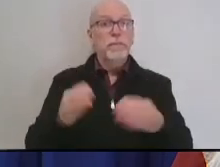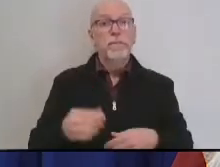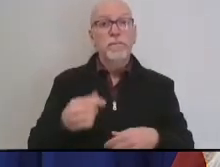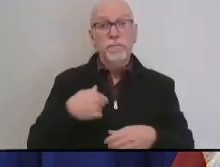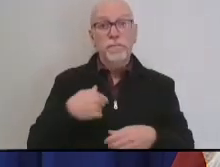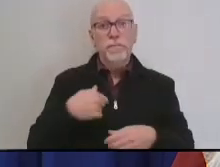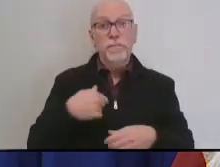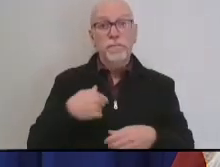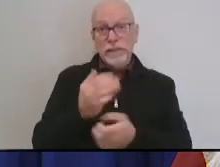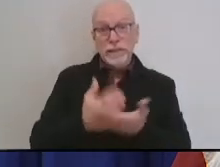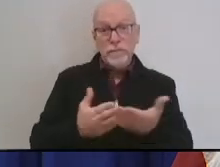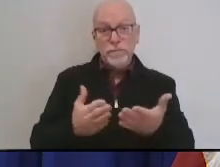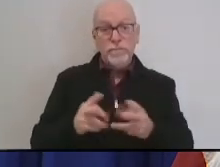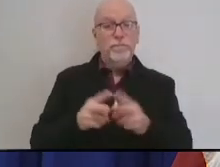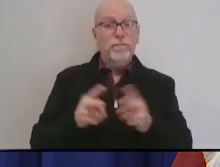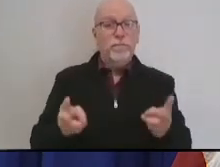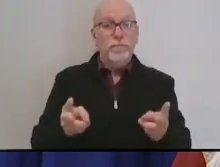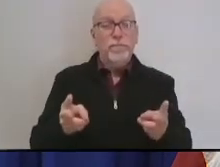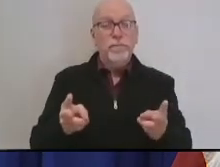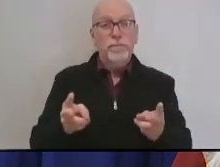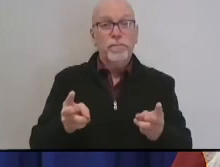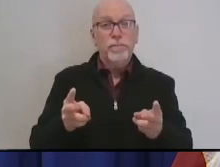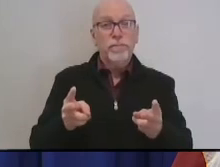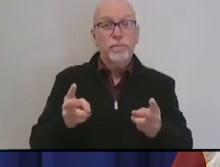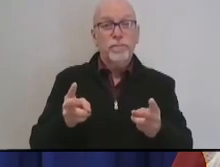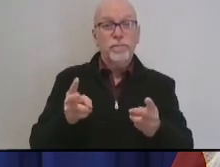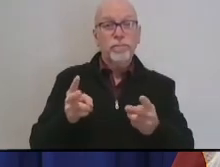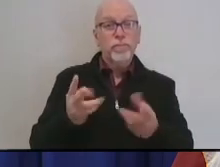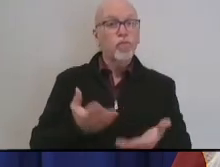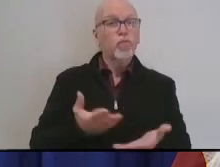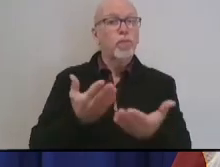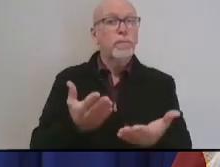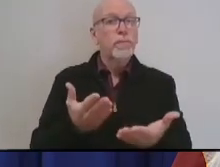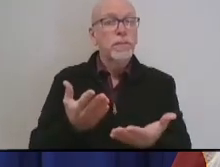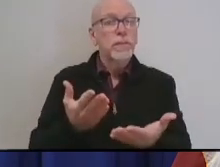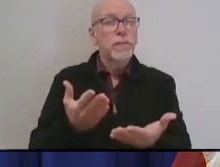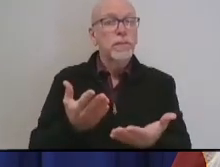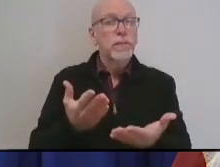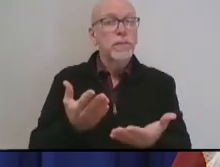very grounded recommendations.